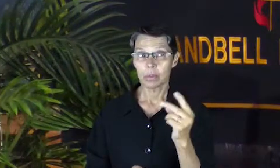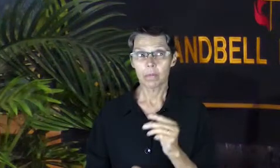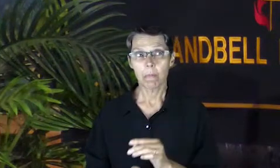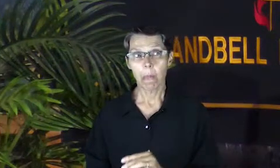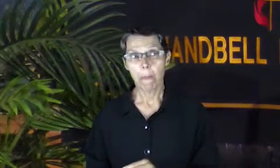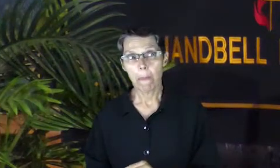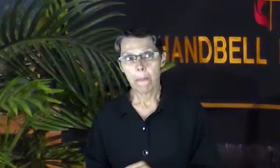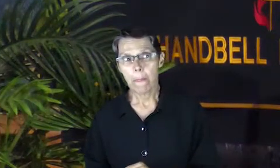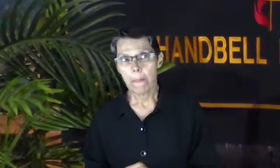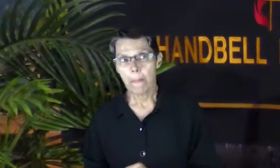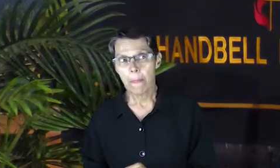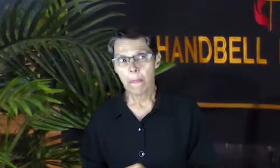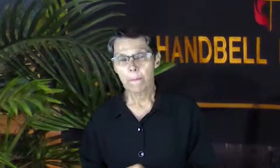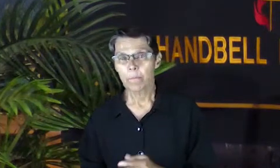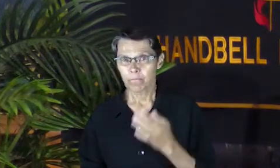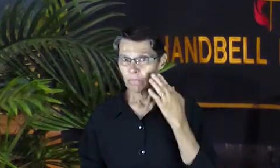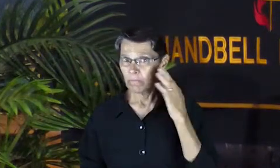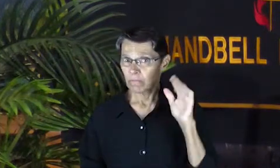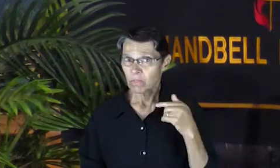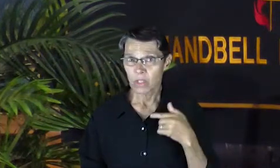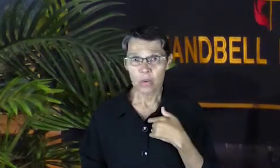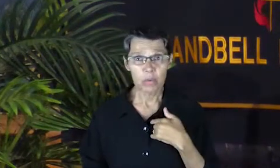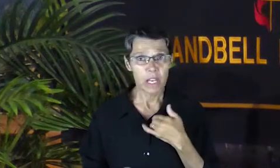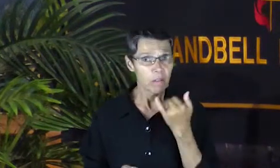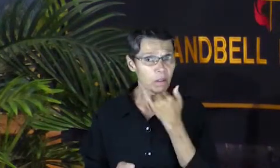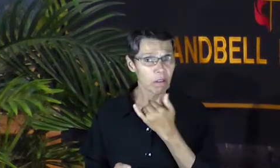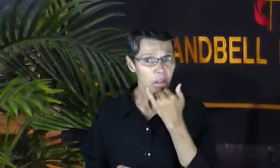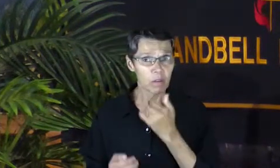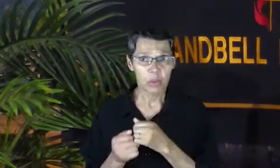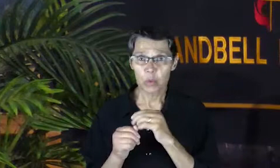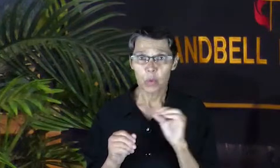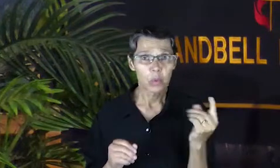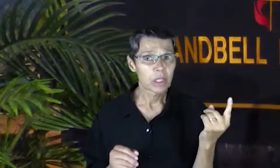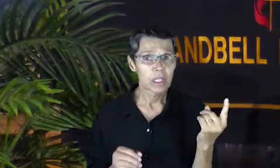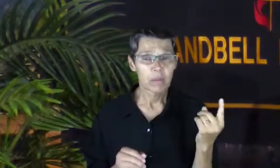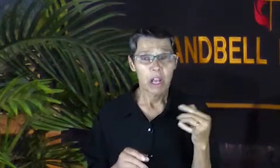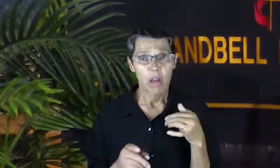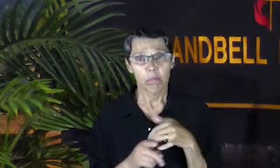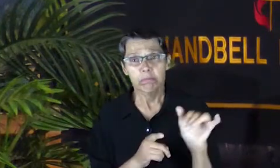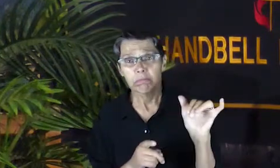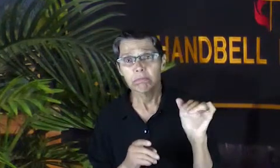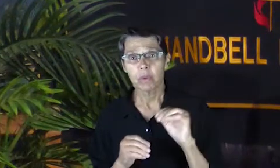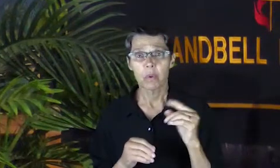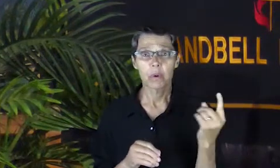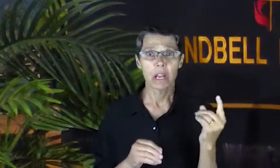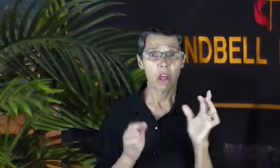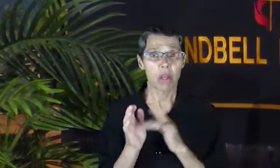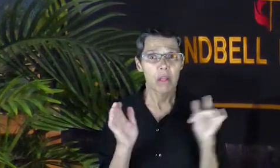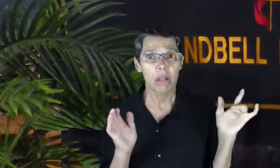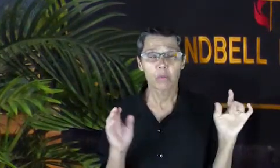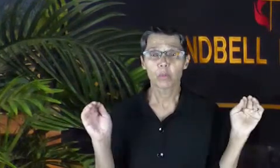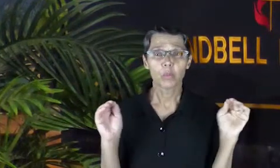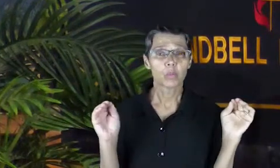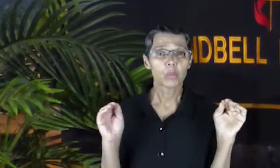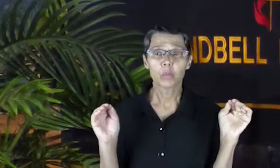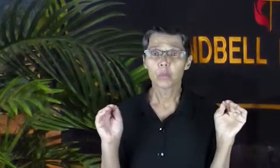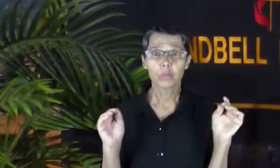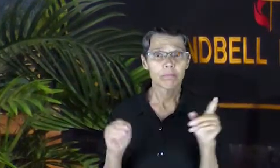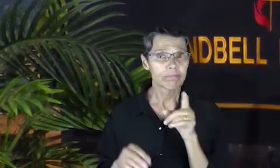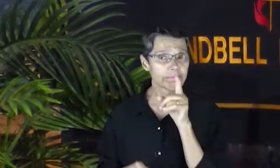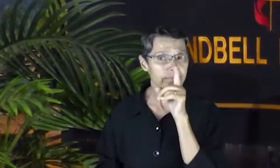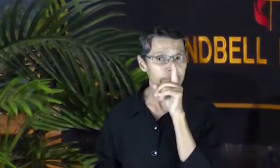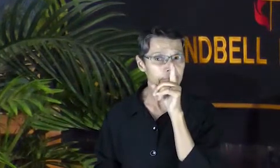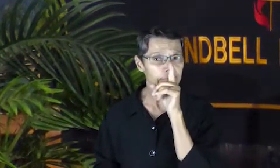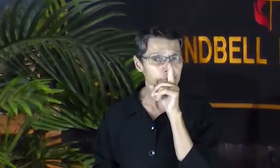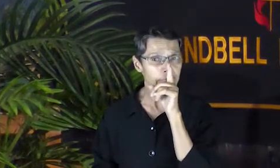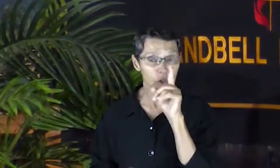Make room in your hearts for us. We have wronged no one. We have corrupted no one. We have taken advantage of no one.